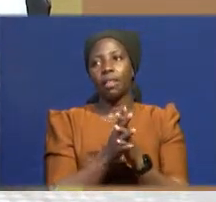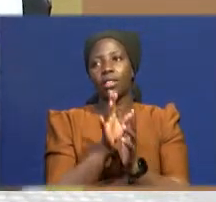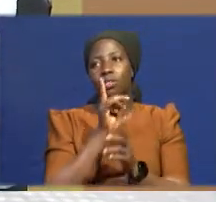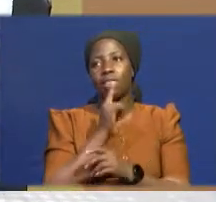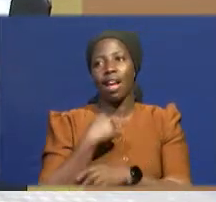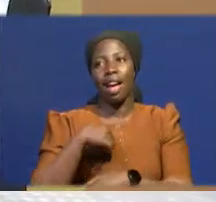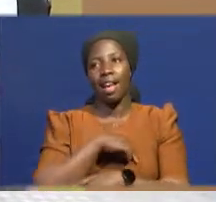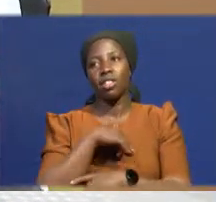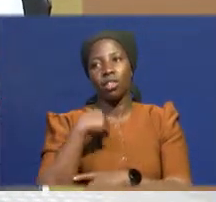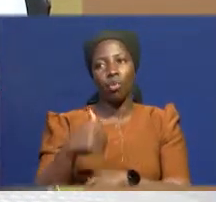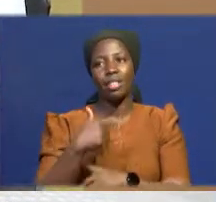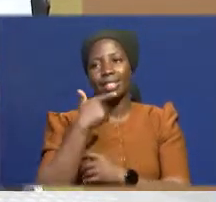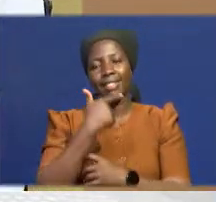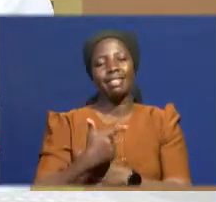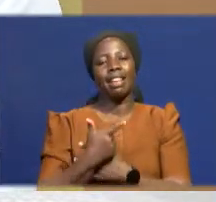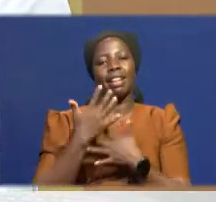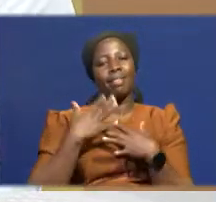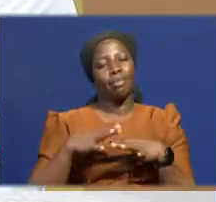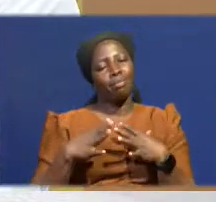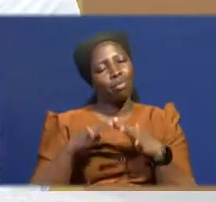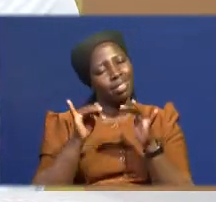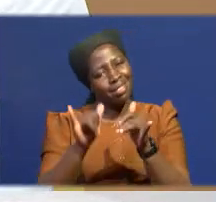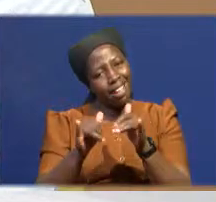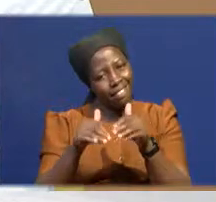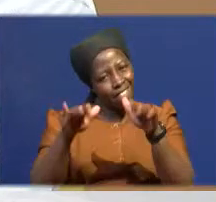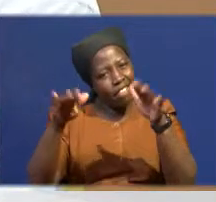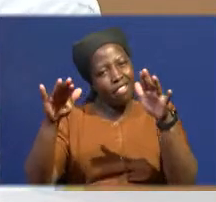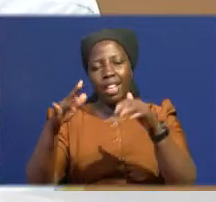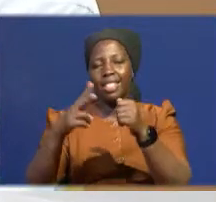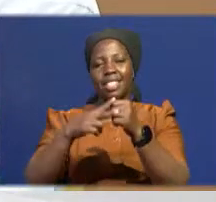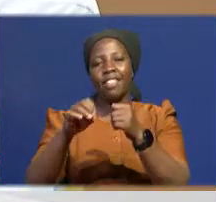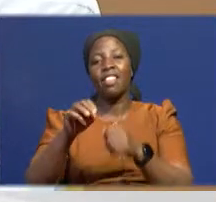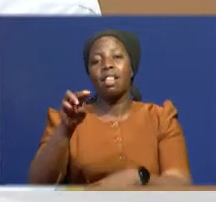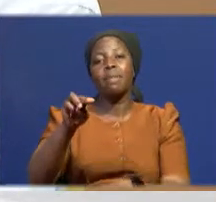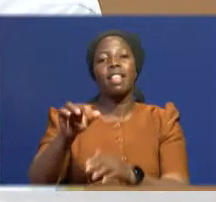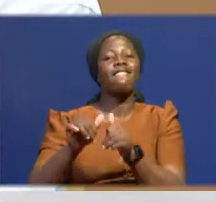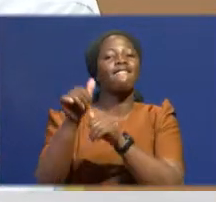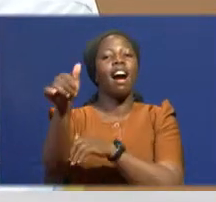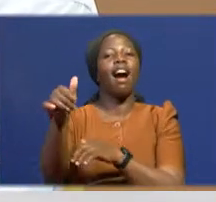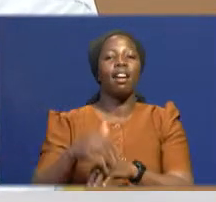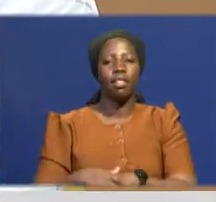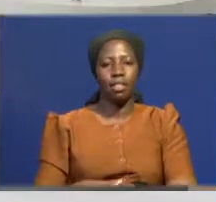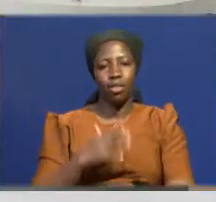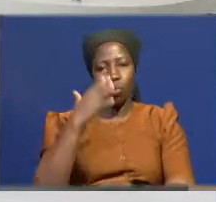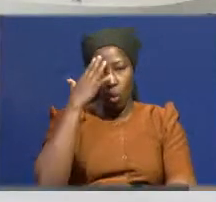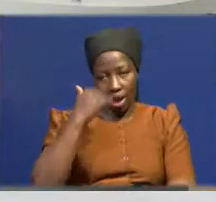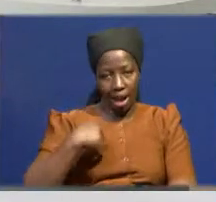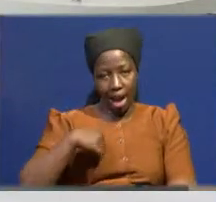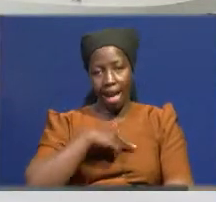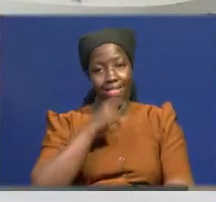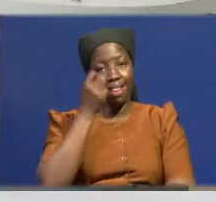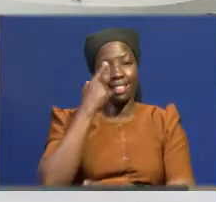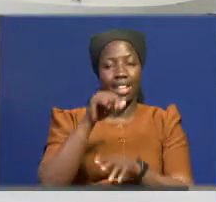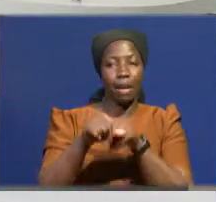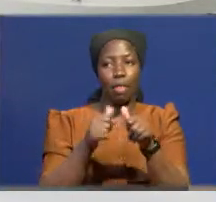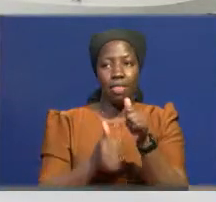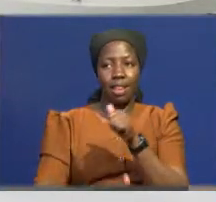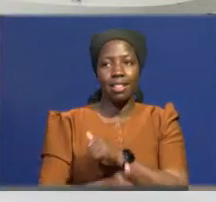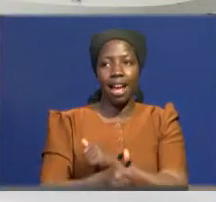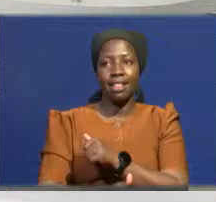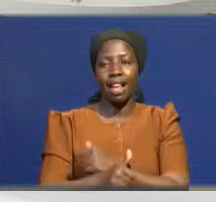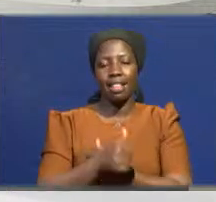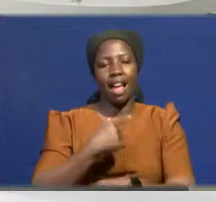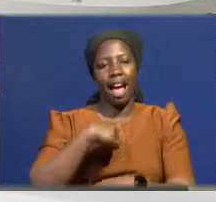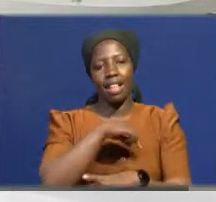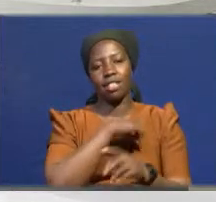please stay 70 meters away from the rally route because we know the dangers. Yes. Yes. All right. Okay, so we are with Abbas Murbe,